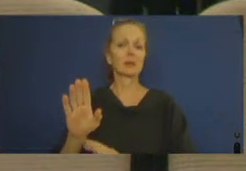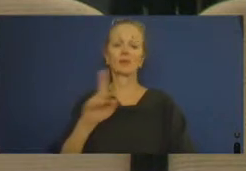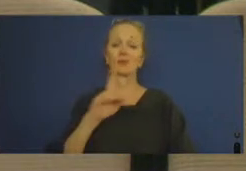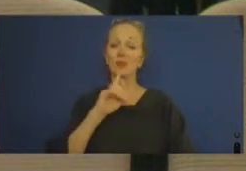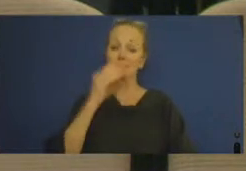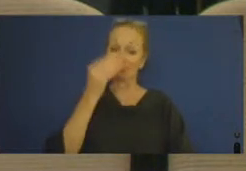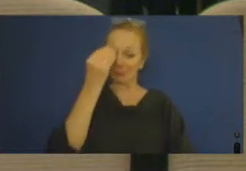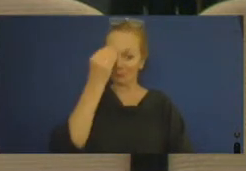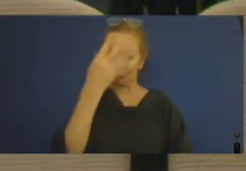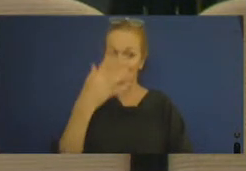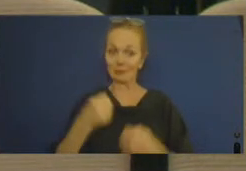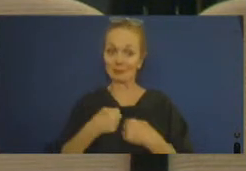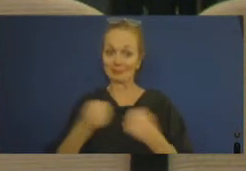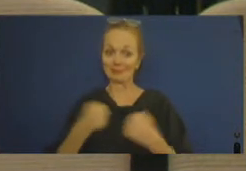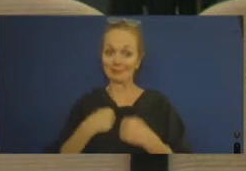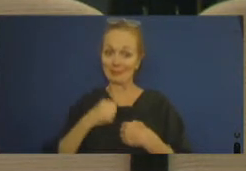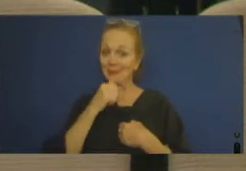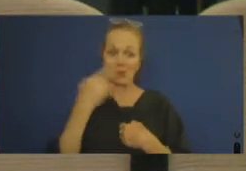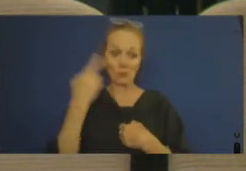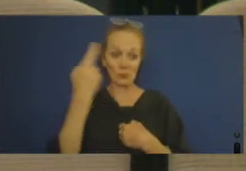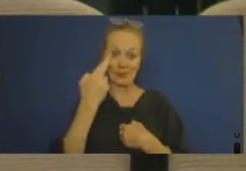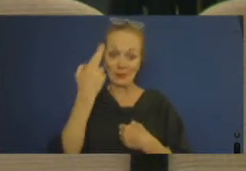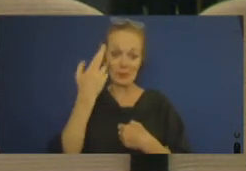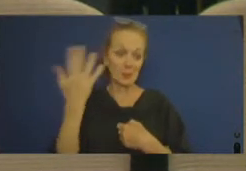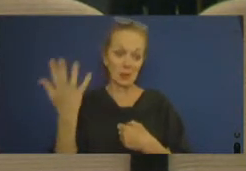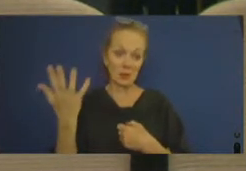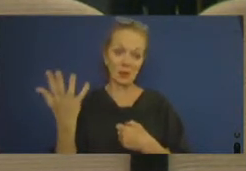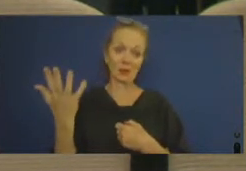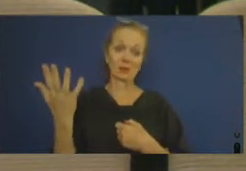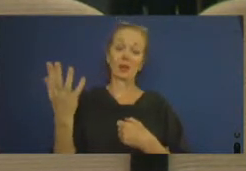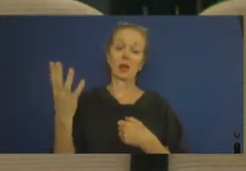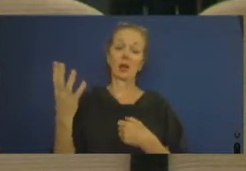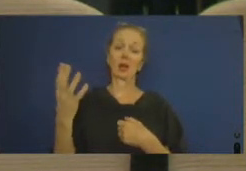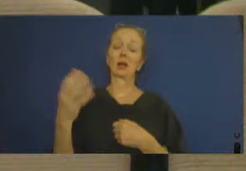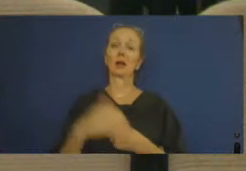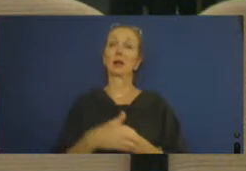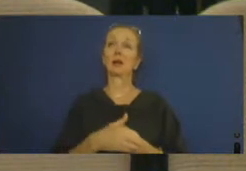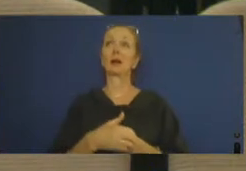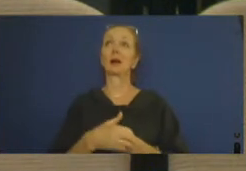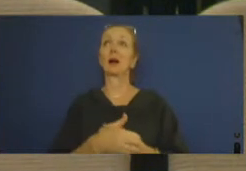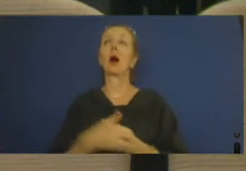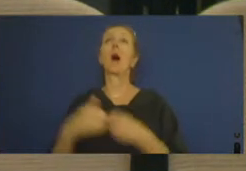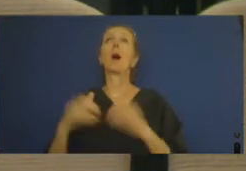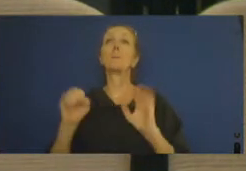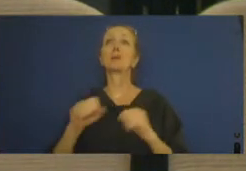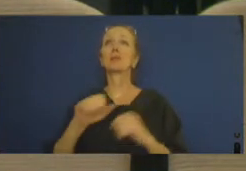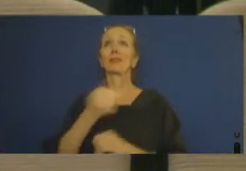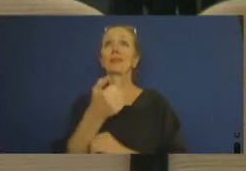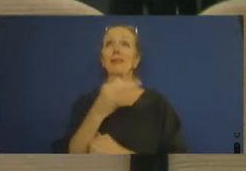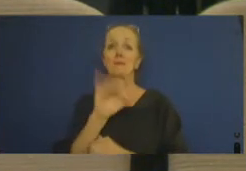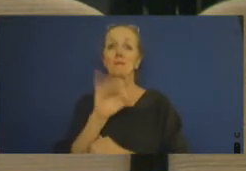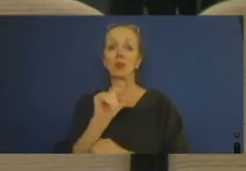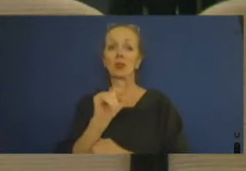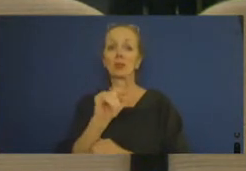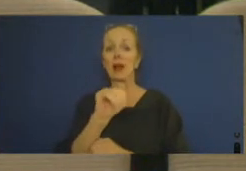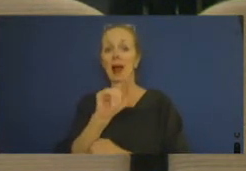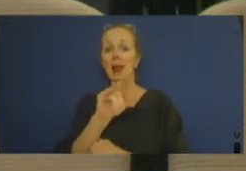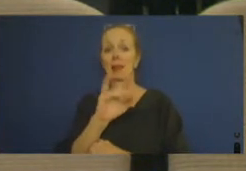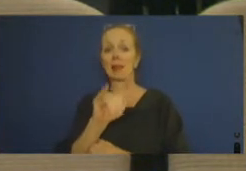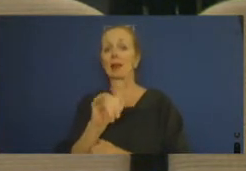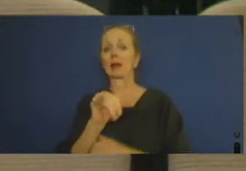We frankly are not sure that it's reasonable to require and or possible for a 10-foot alleyway to serve